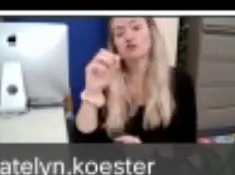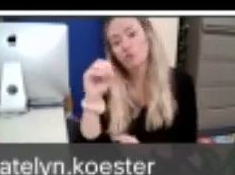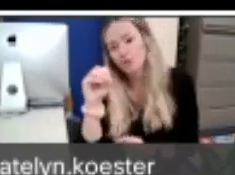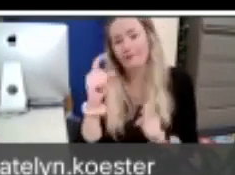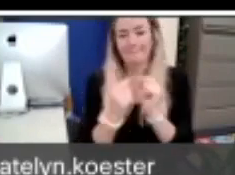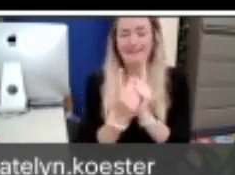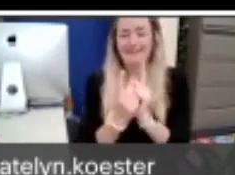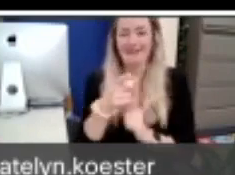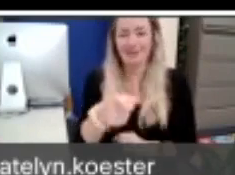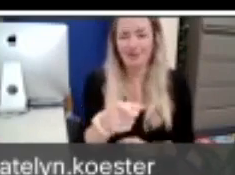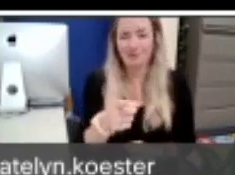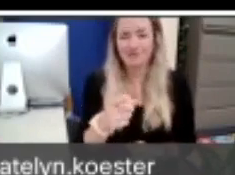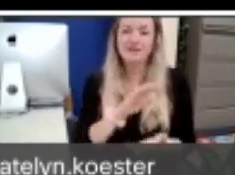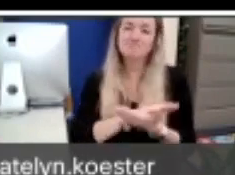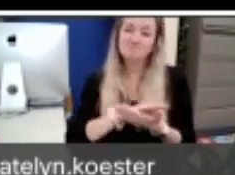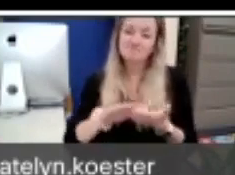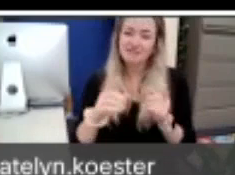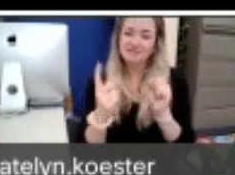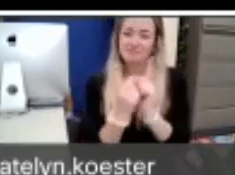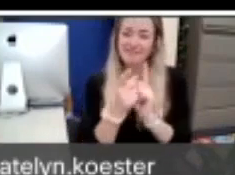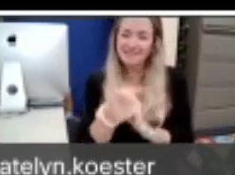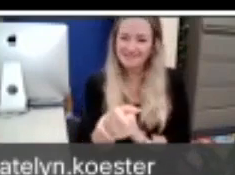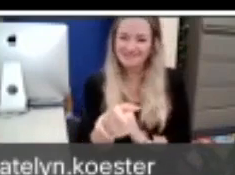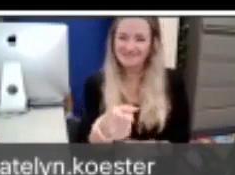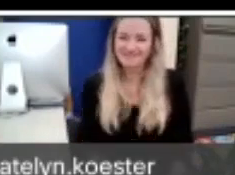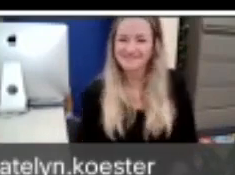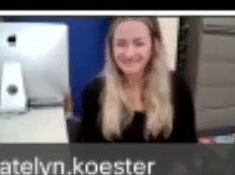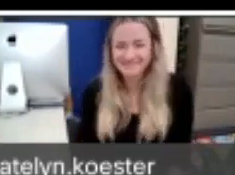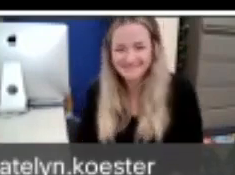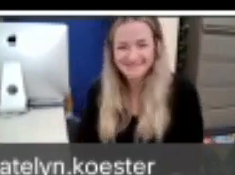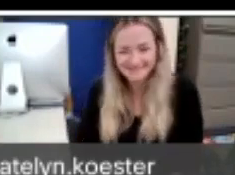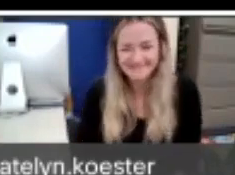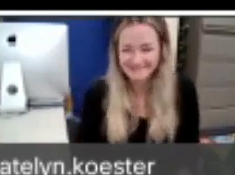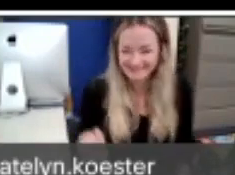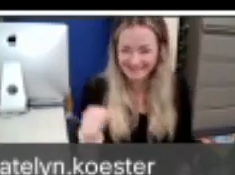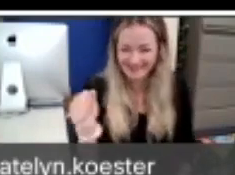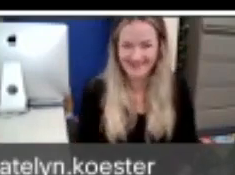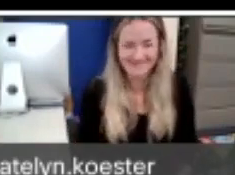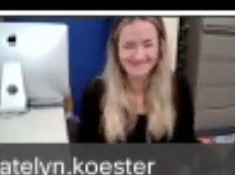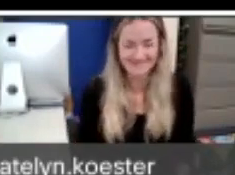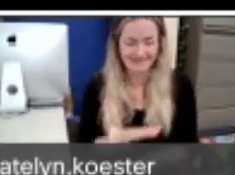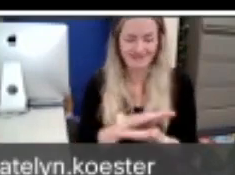Like you don't sign like nice to meet you. It's just nice, meet you.